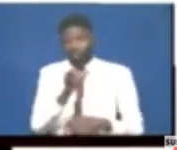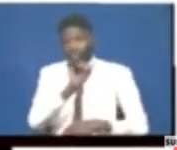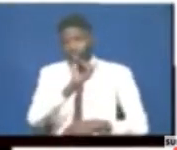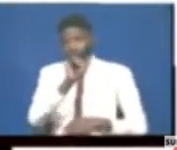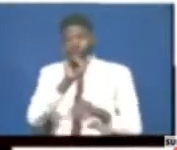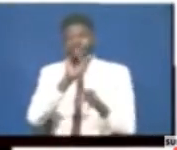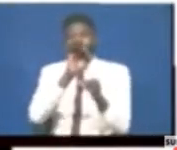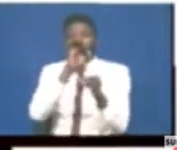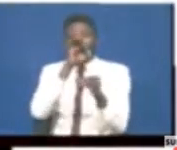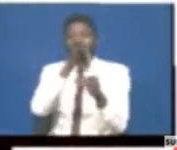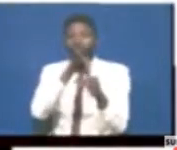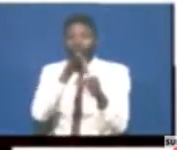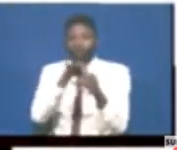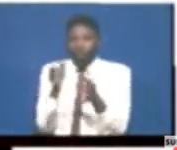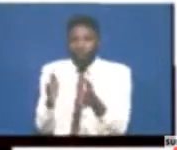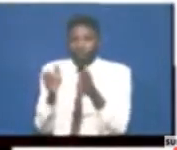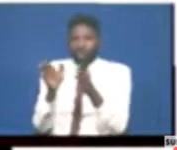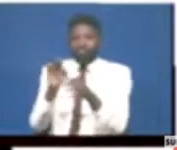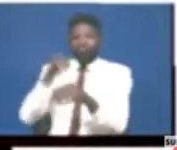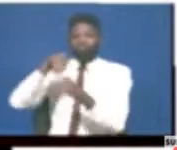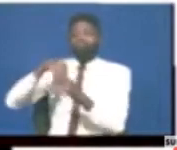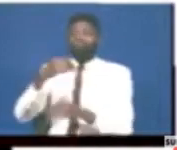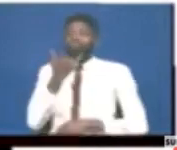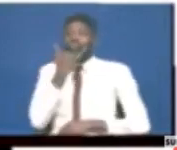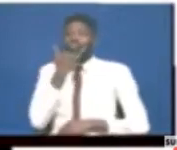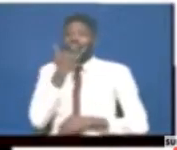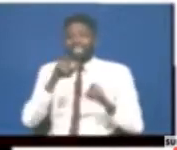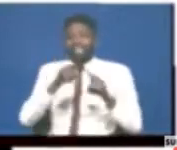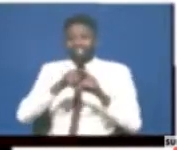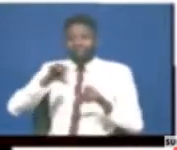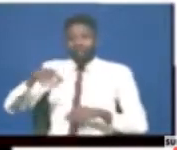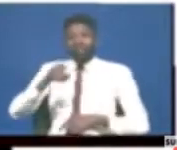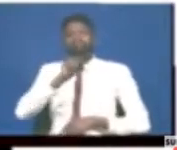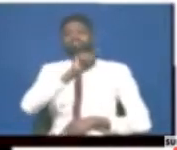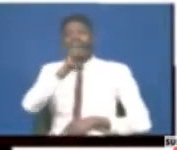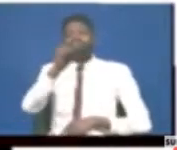are distributed in terms of counties?